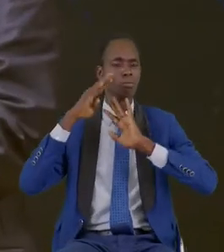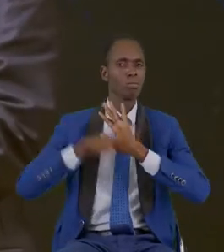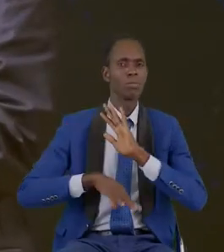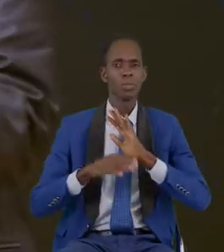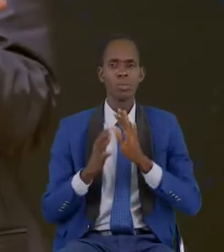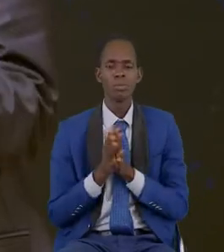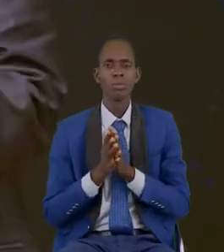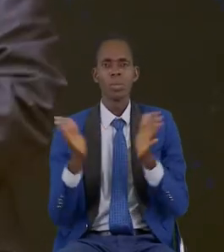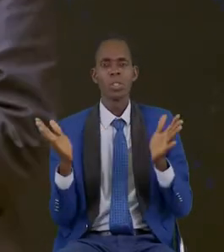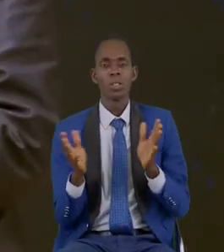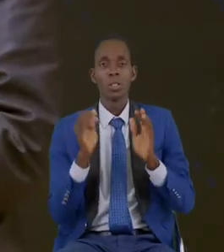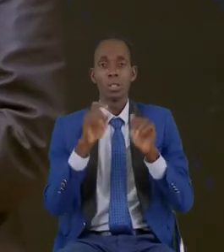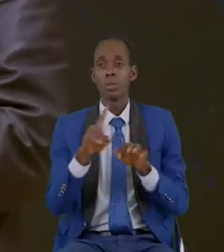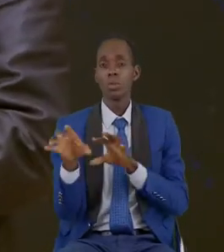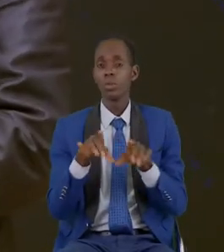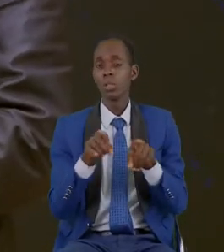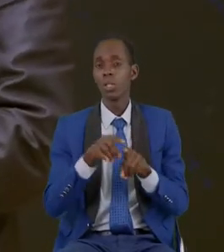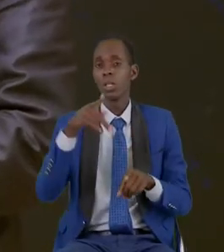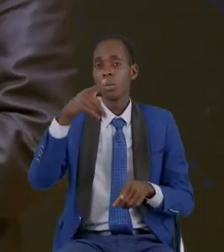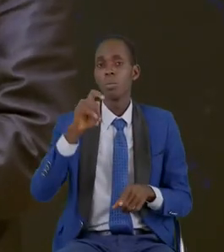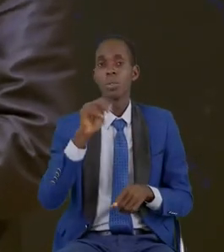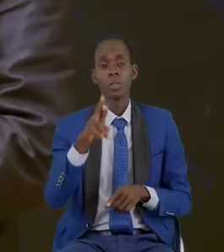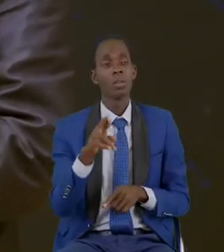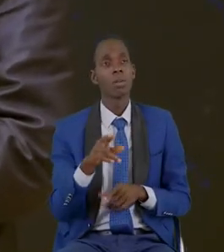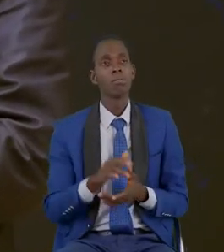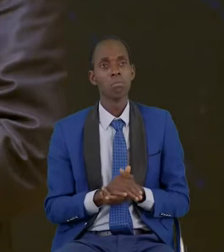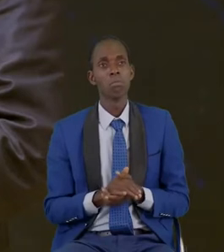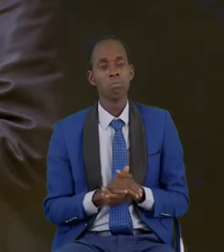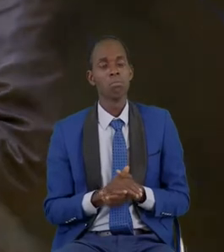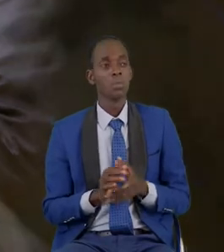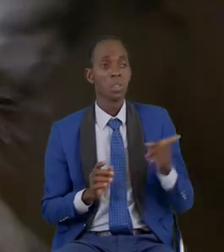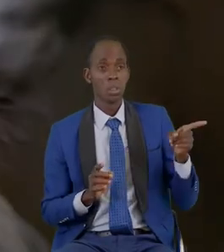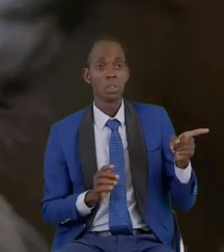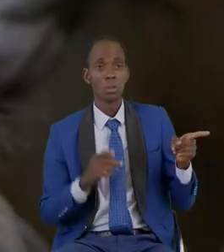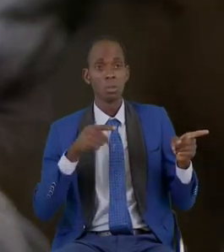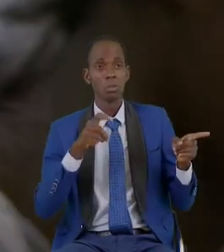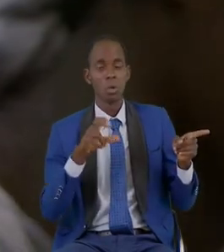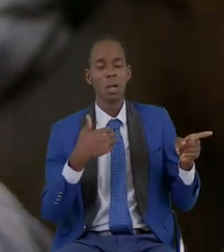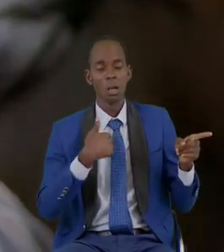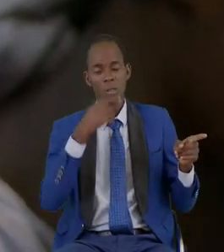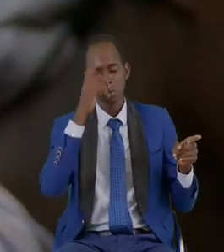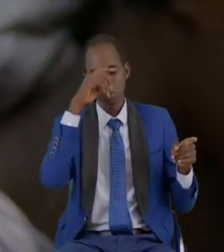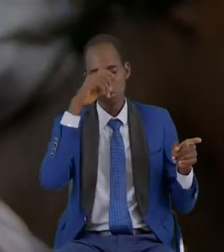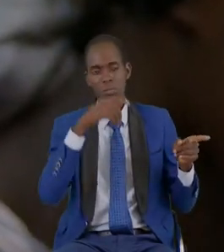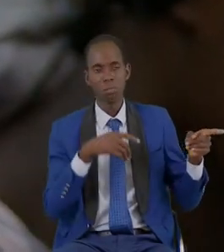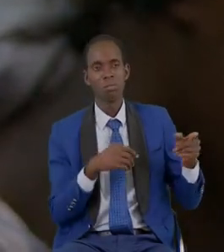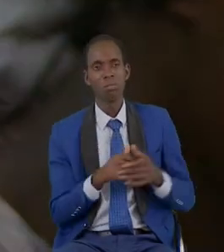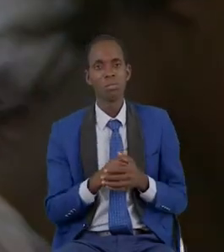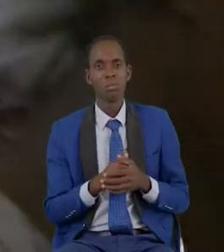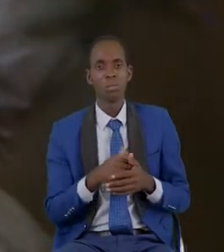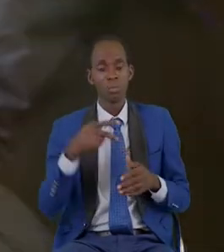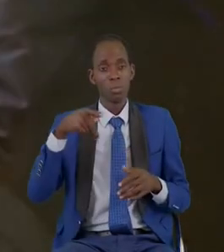Peter and say he has wisdom, he has understanding, he